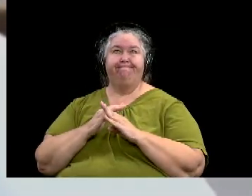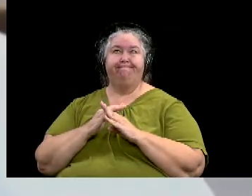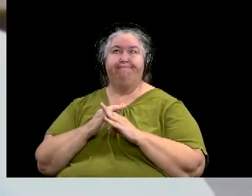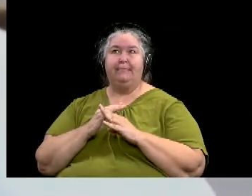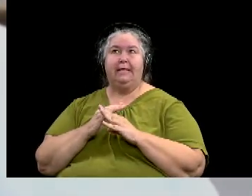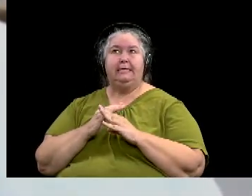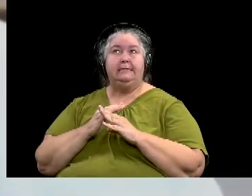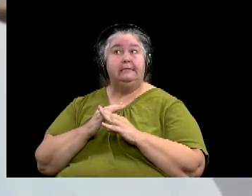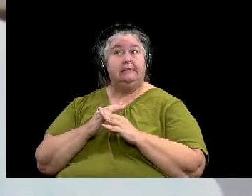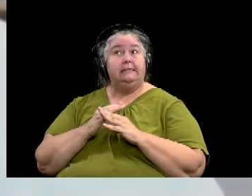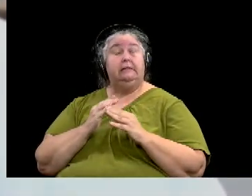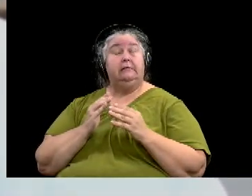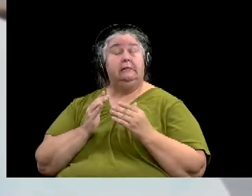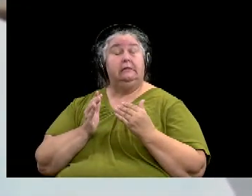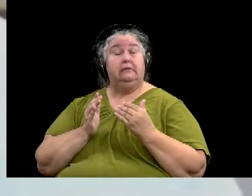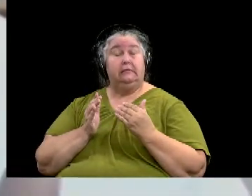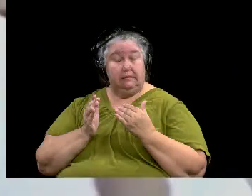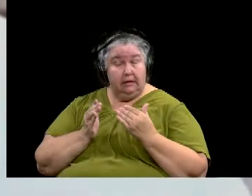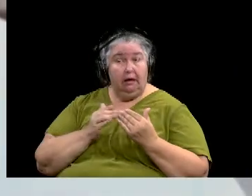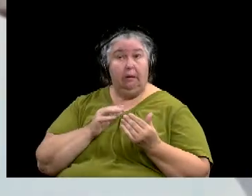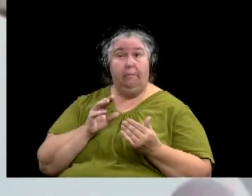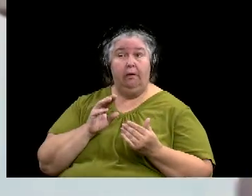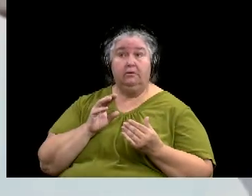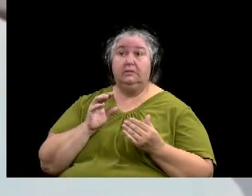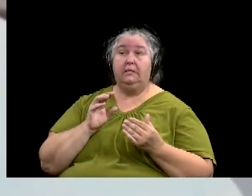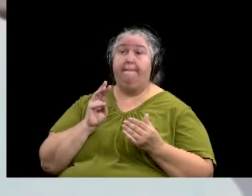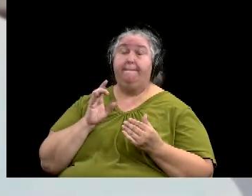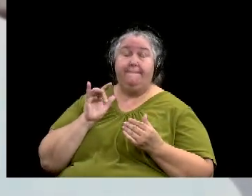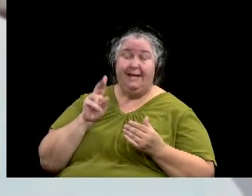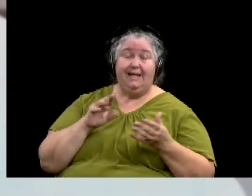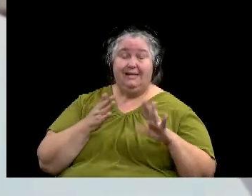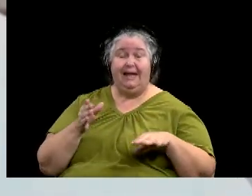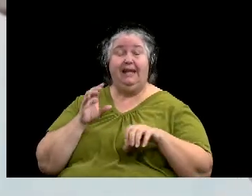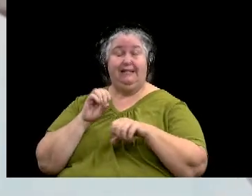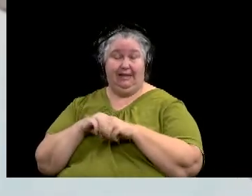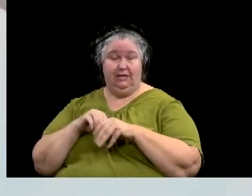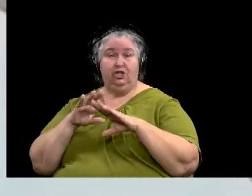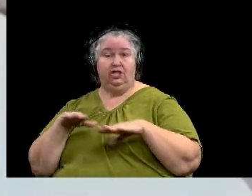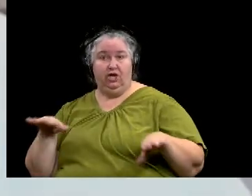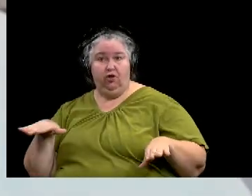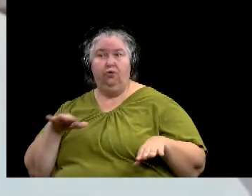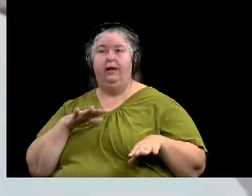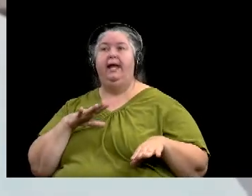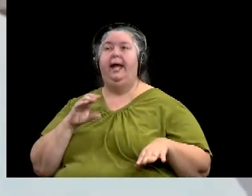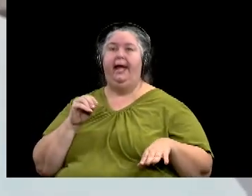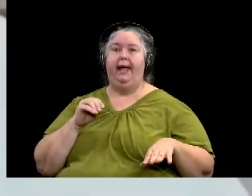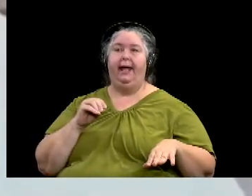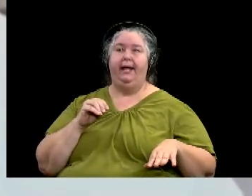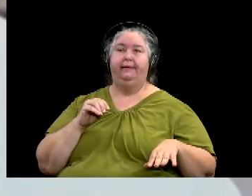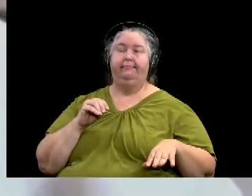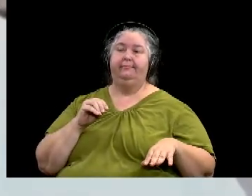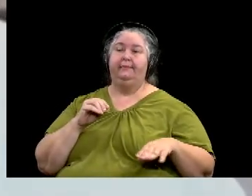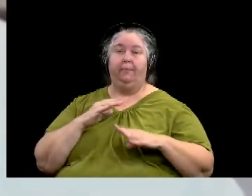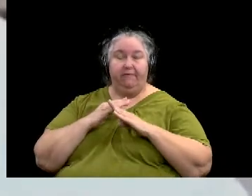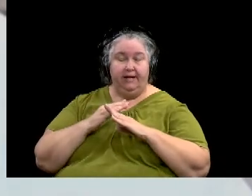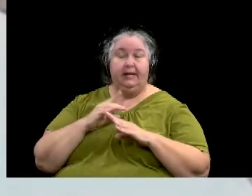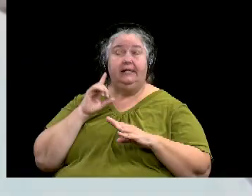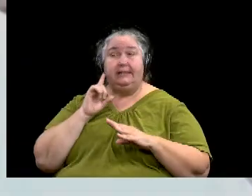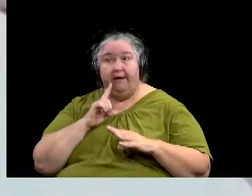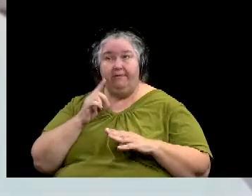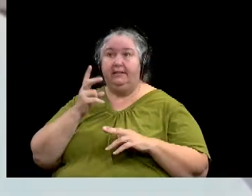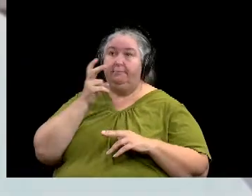untold number of instances of deafness, blindness, stroke, and all kinds